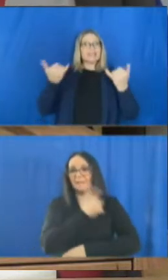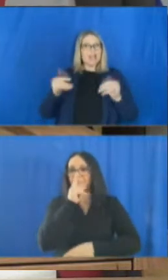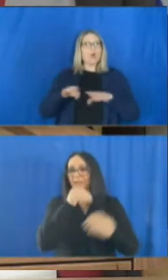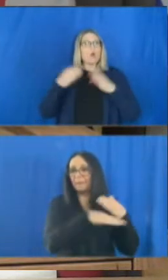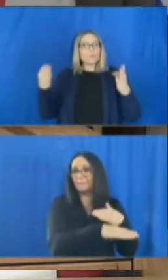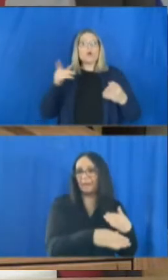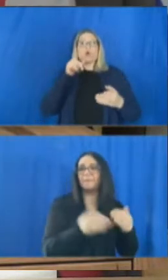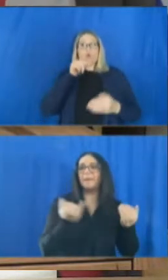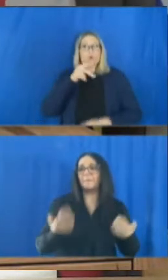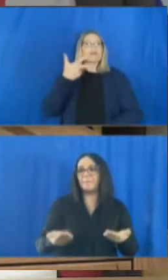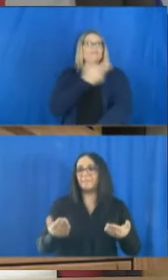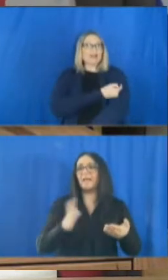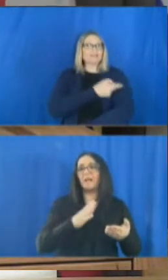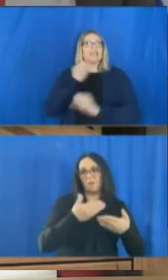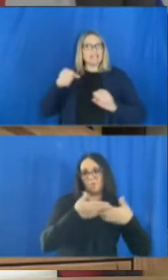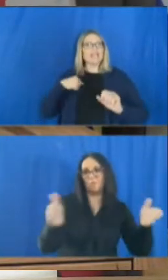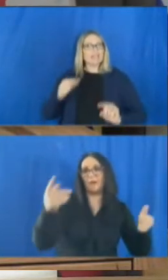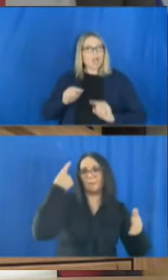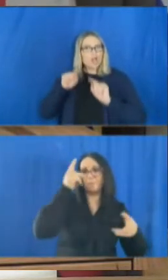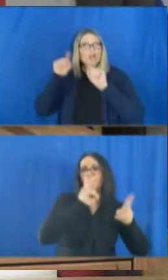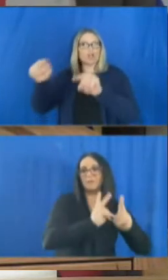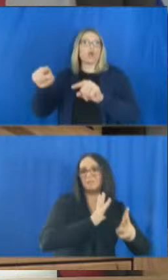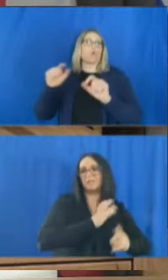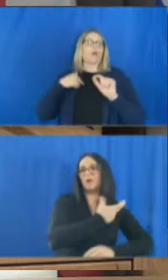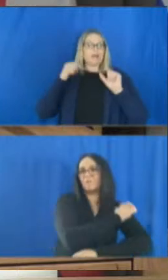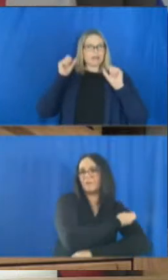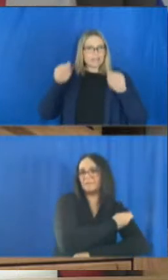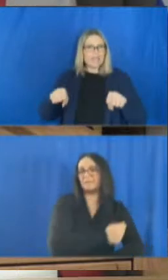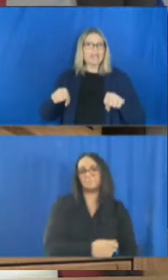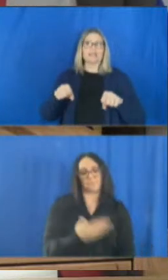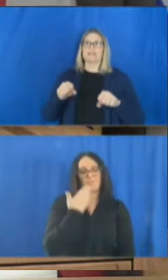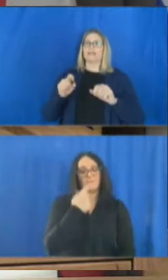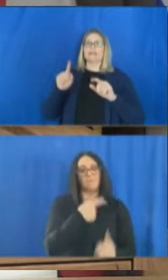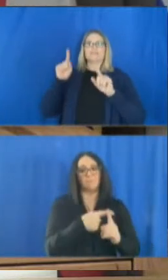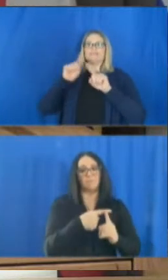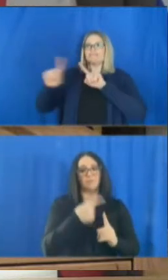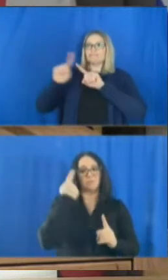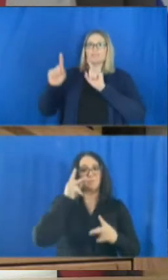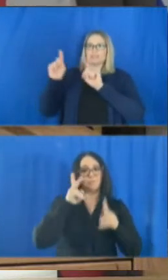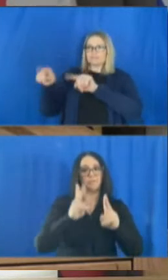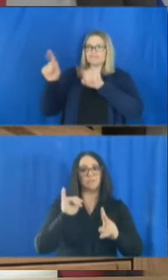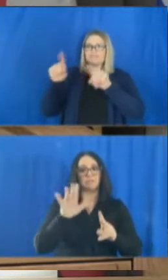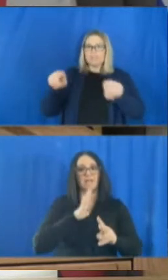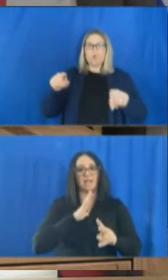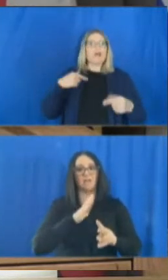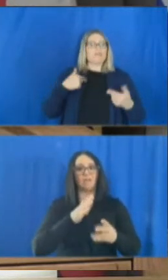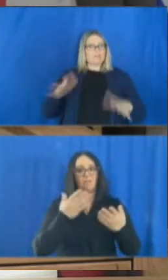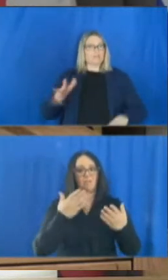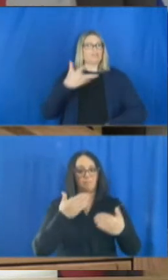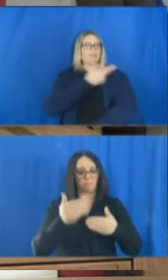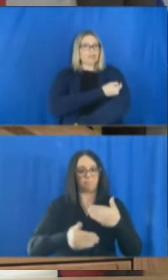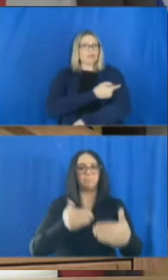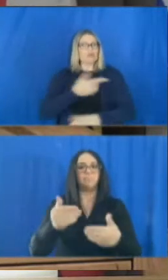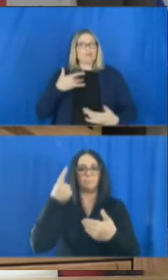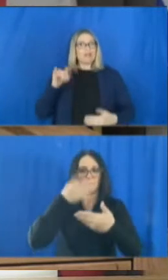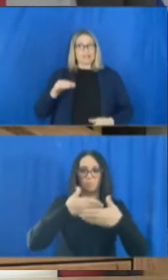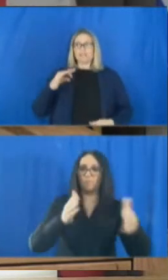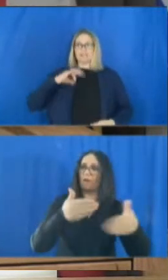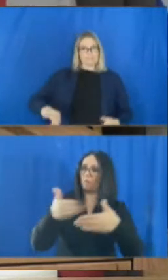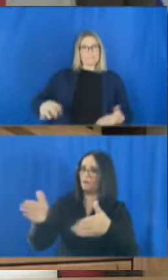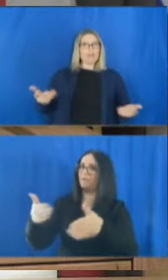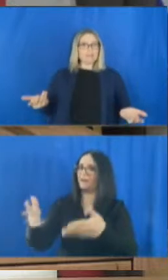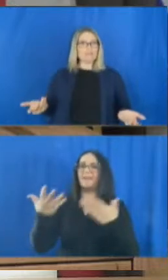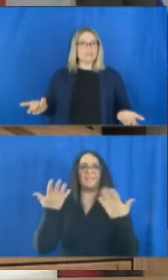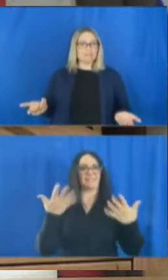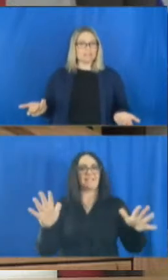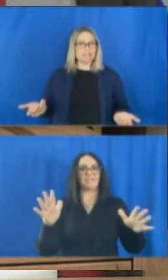value of being vaccinated versus not. I also, continue to look at that, 70%, in some